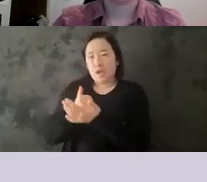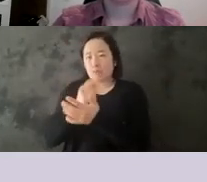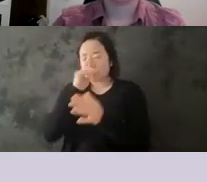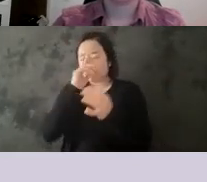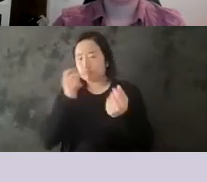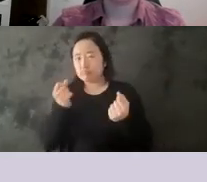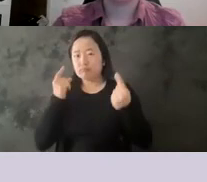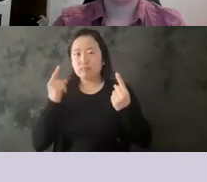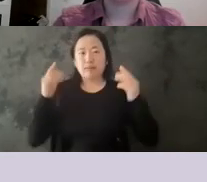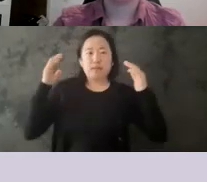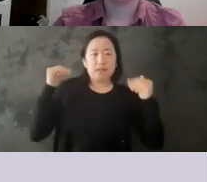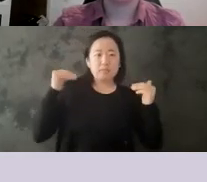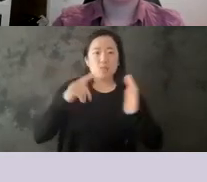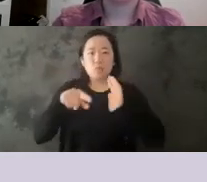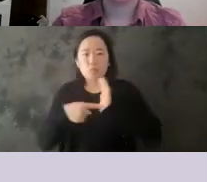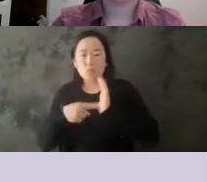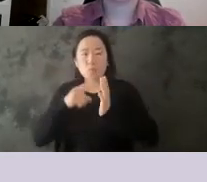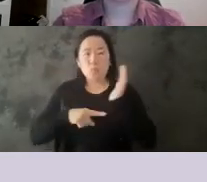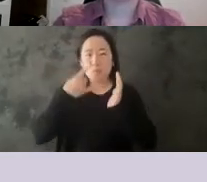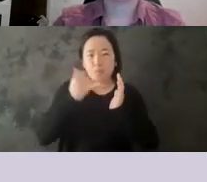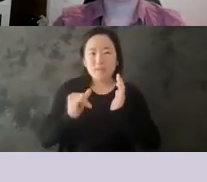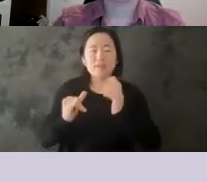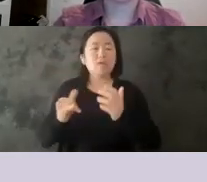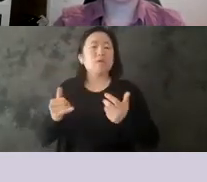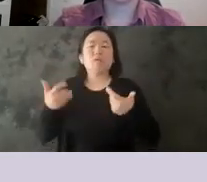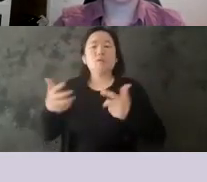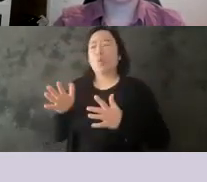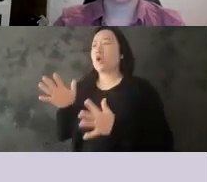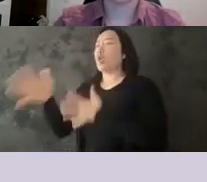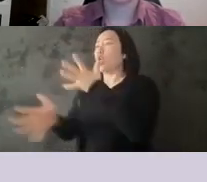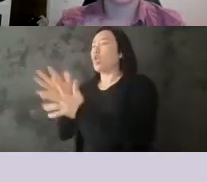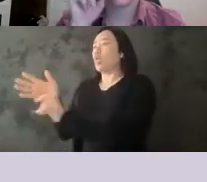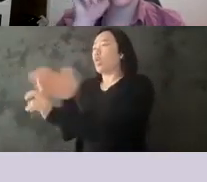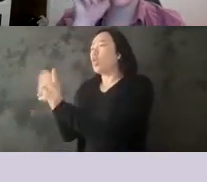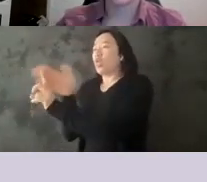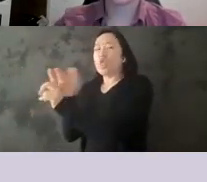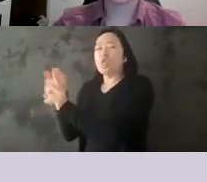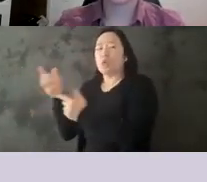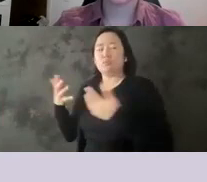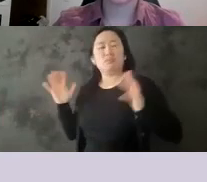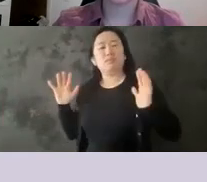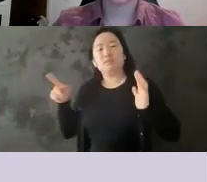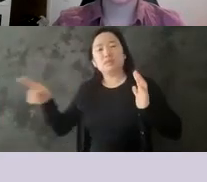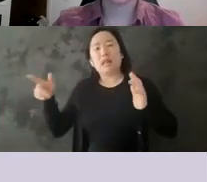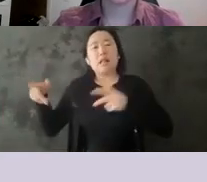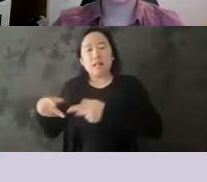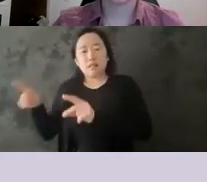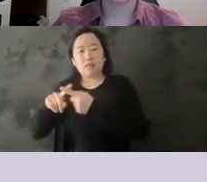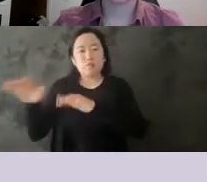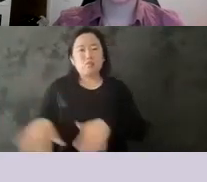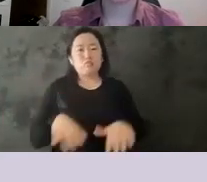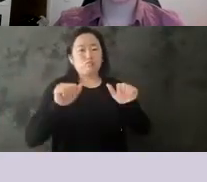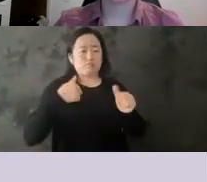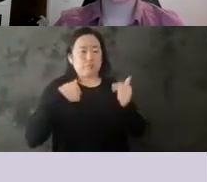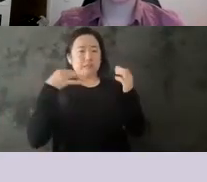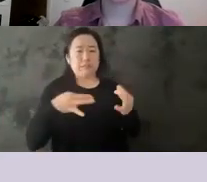find ways to engage in non-coercion, and creating space for the survivor to reclaim their agency in this space can be really important. So it's